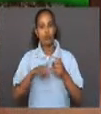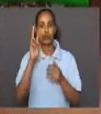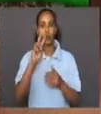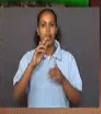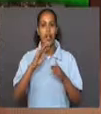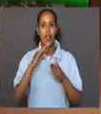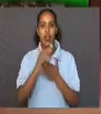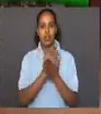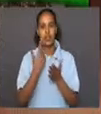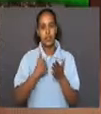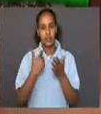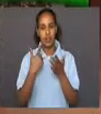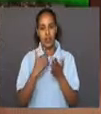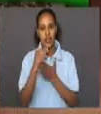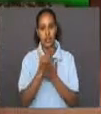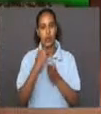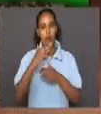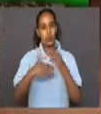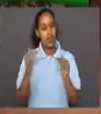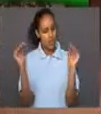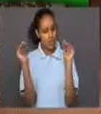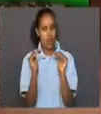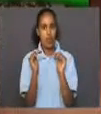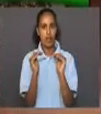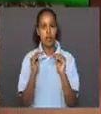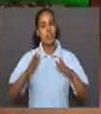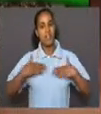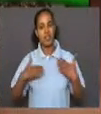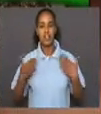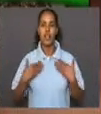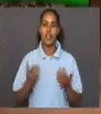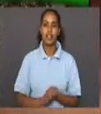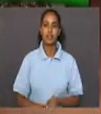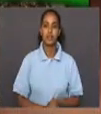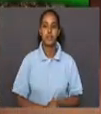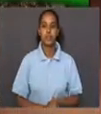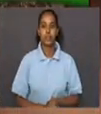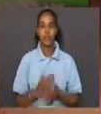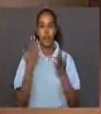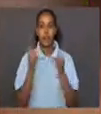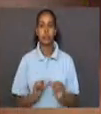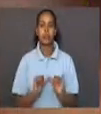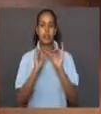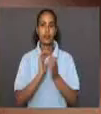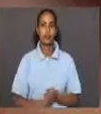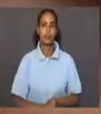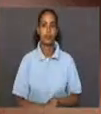lessons. This lesson is going to be equally fascinating. Let us